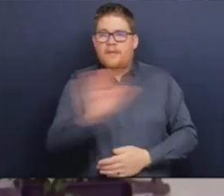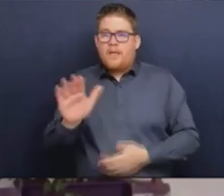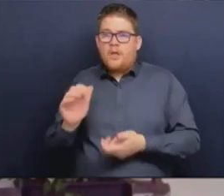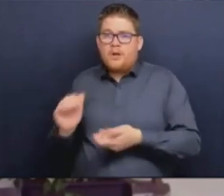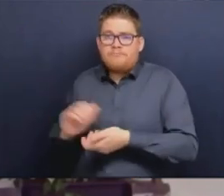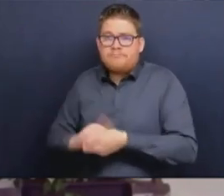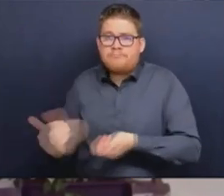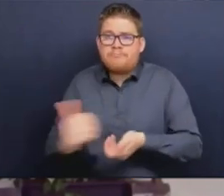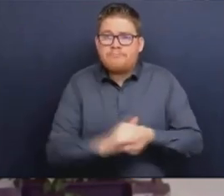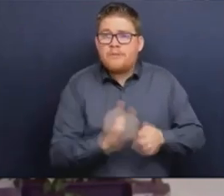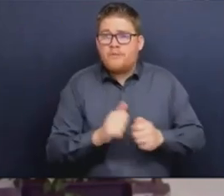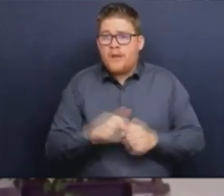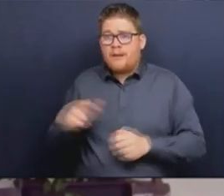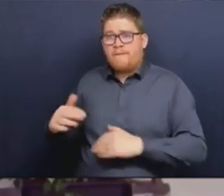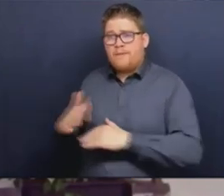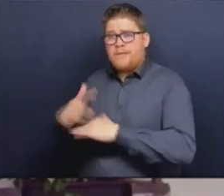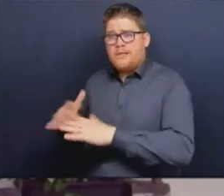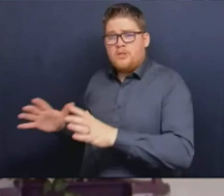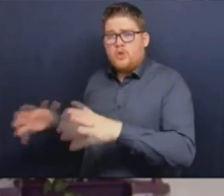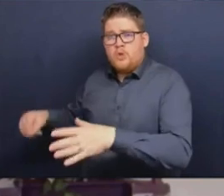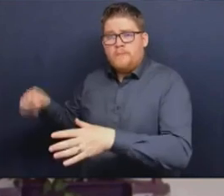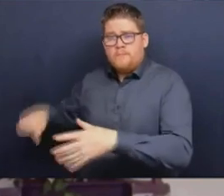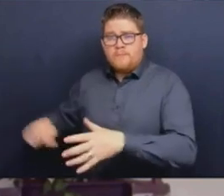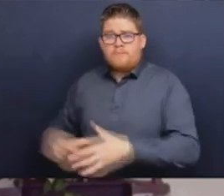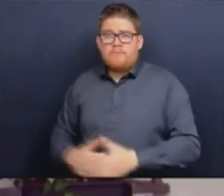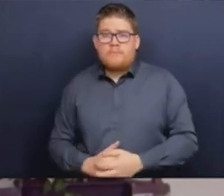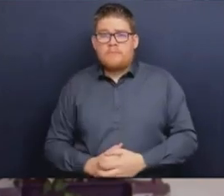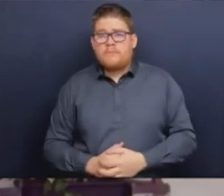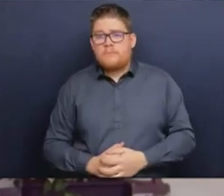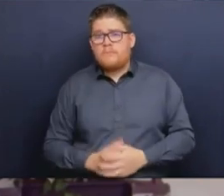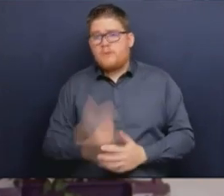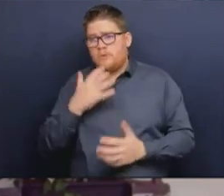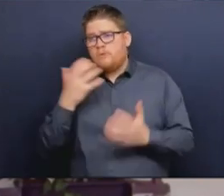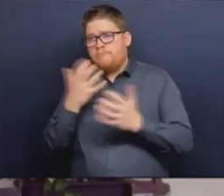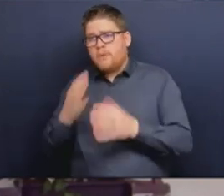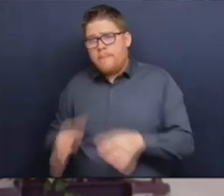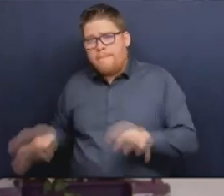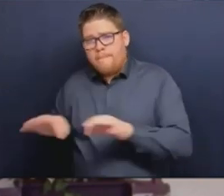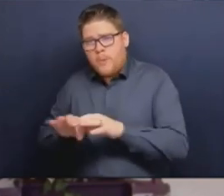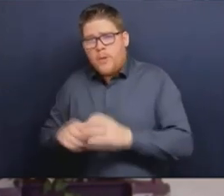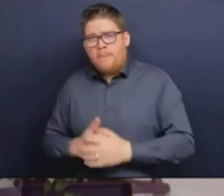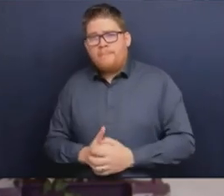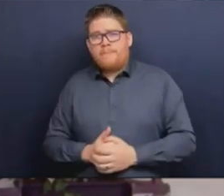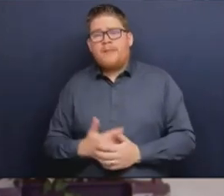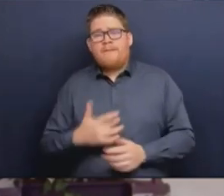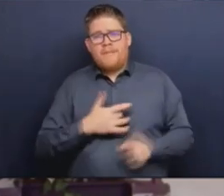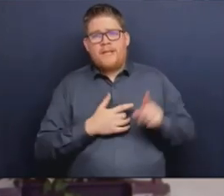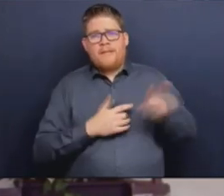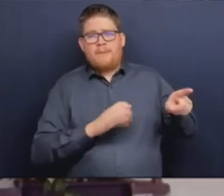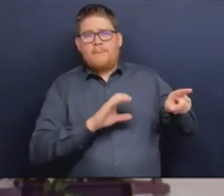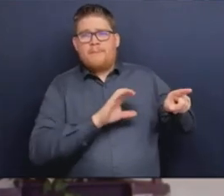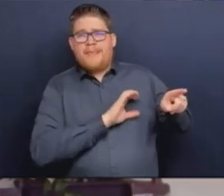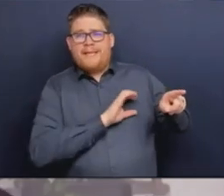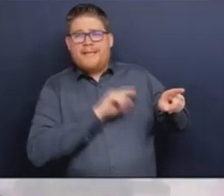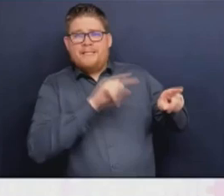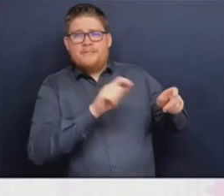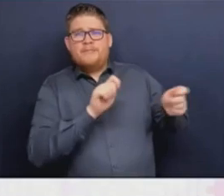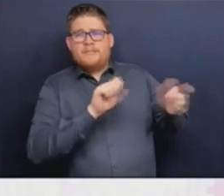this happen, but I do believe it does need a reset. Cookshaw. Next question, Shannon Waters, BC Today.